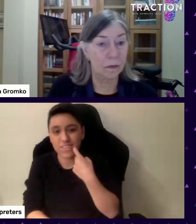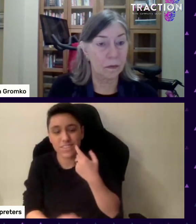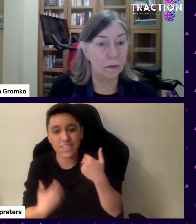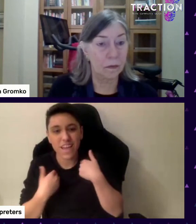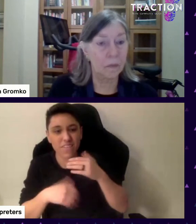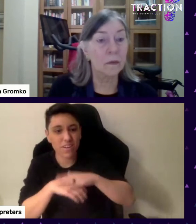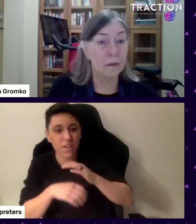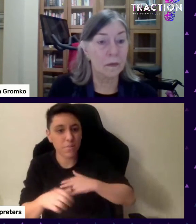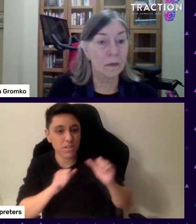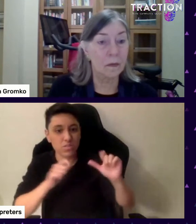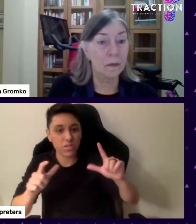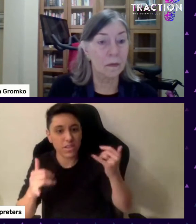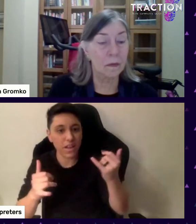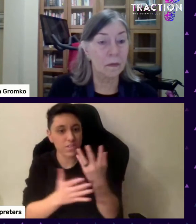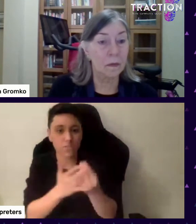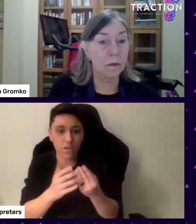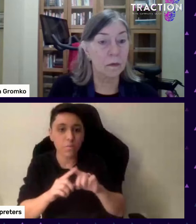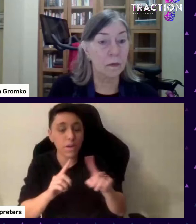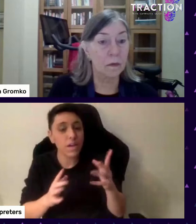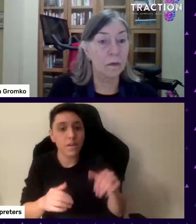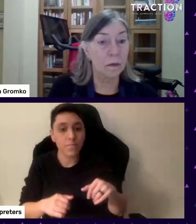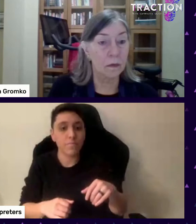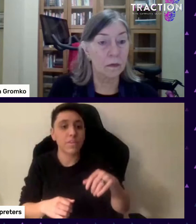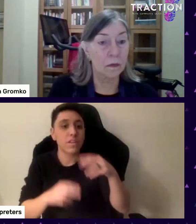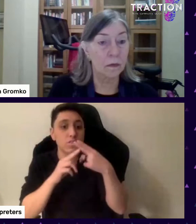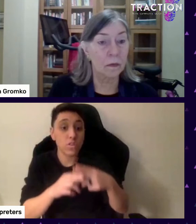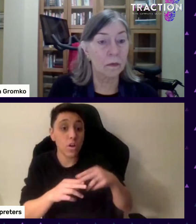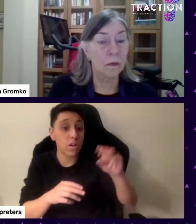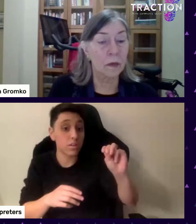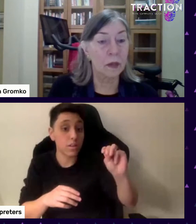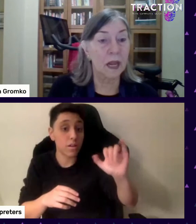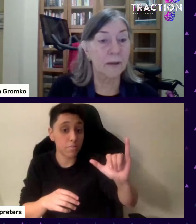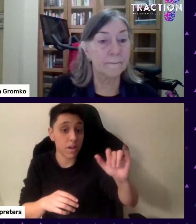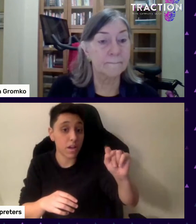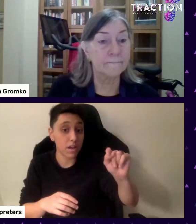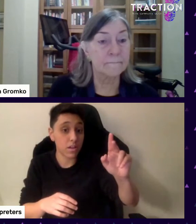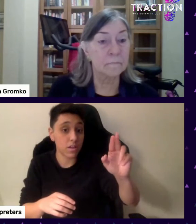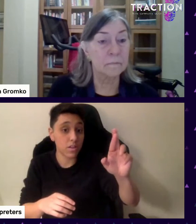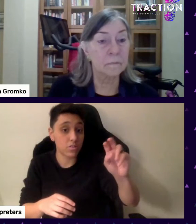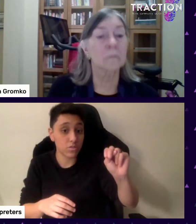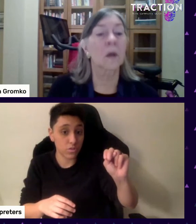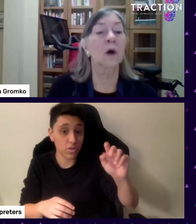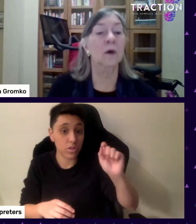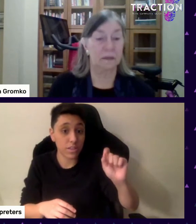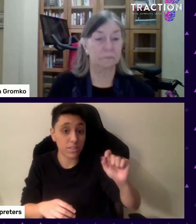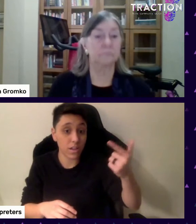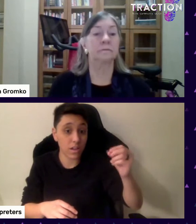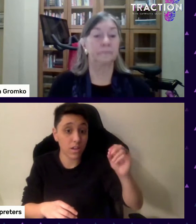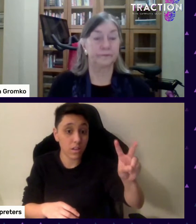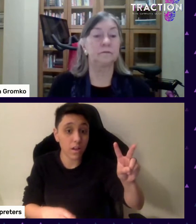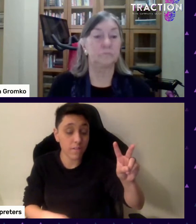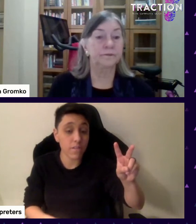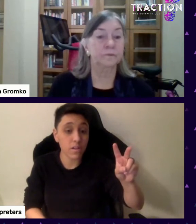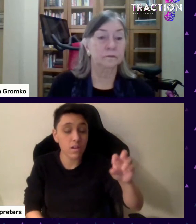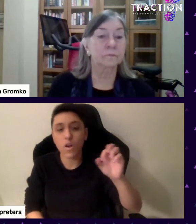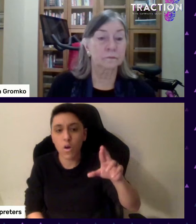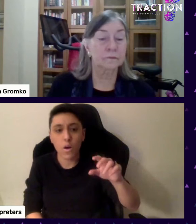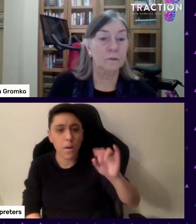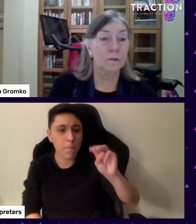and now it's gone. It's the My Turn. I believe it's myturn.gov or